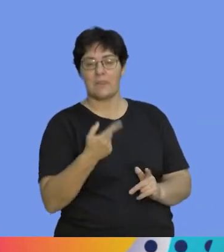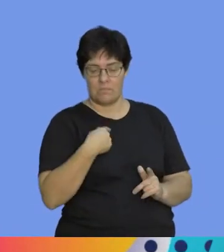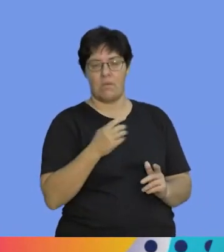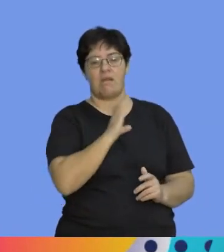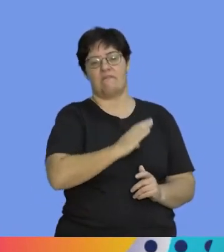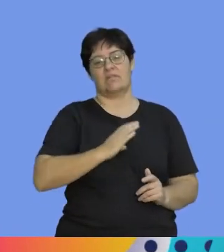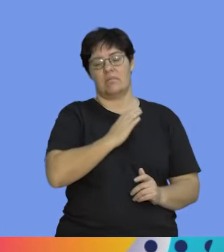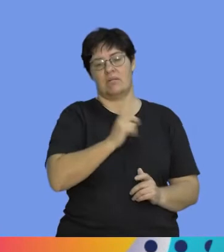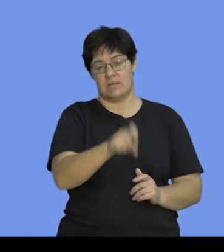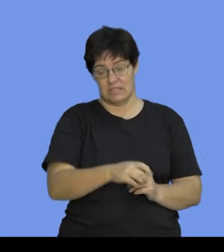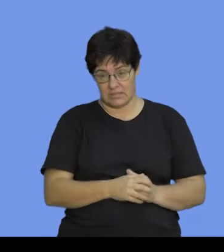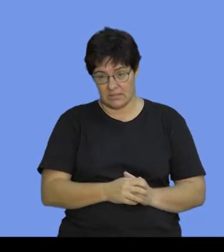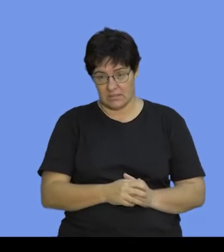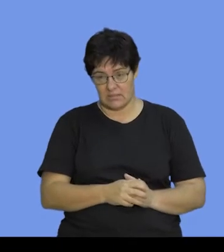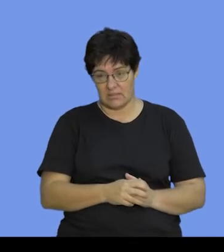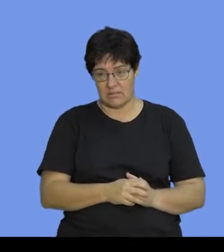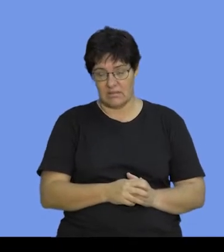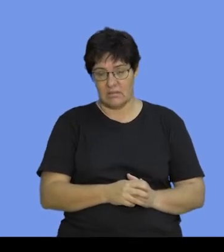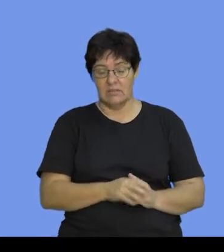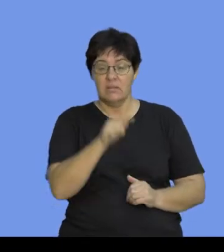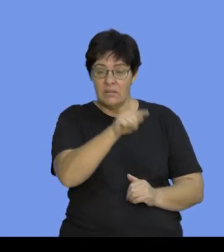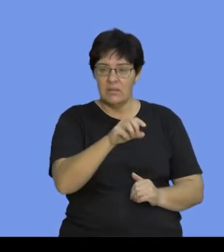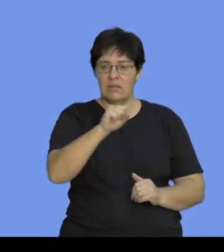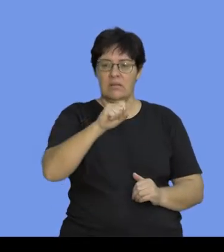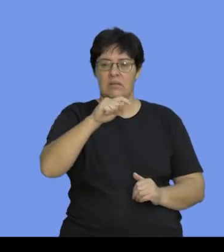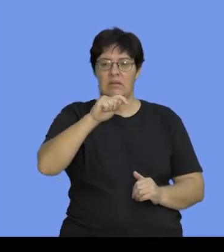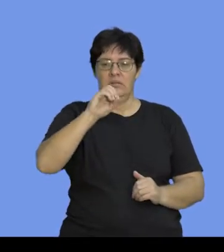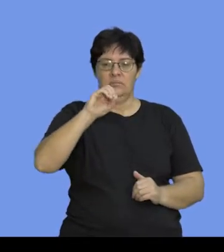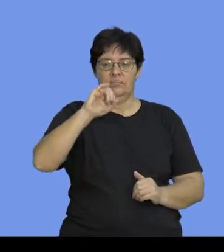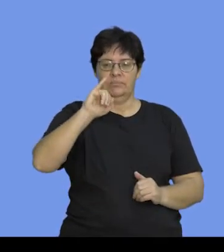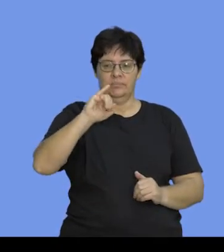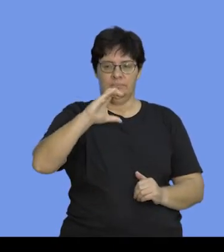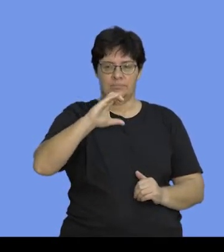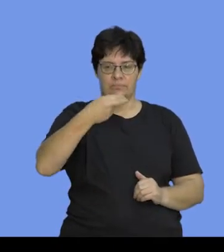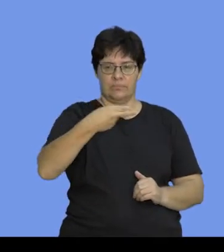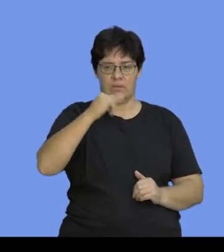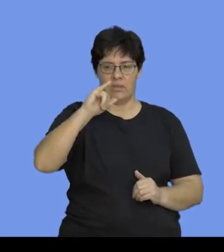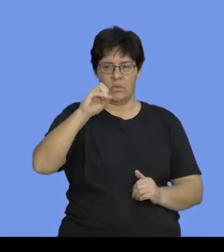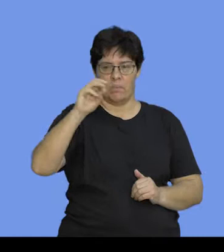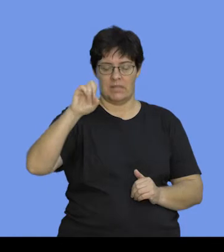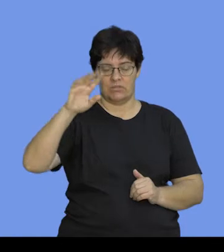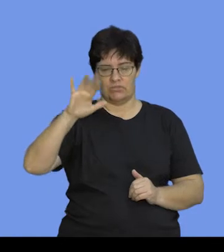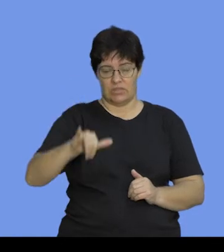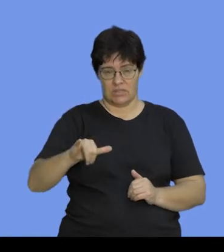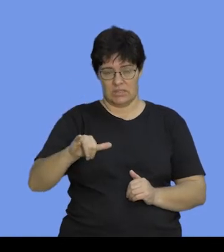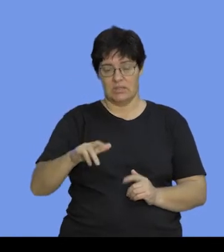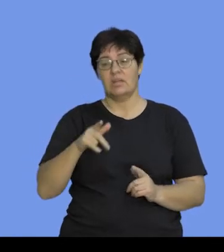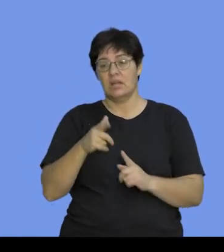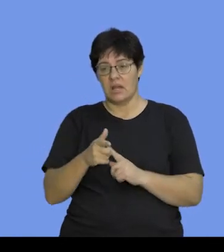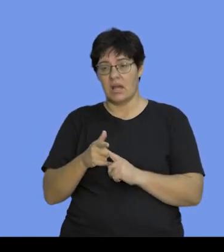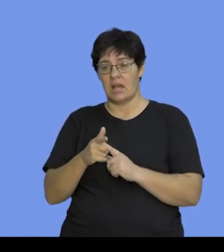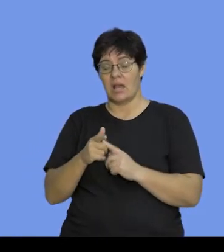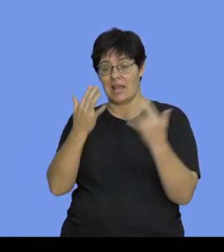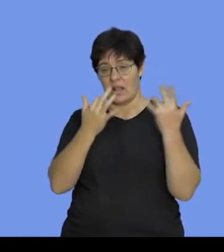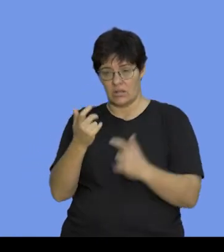be very comfortable with, okay? So in these stoichiometric calculations involving solution, it remains key to understand what quantity